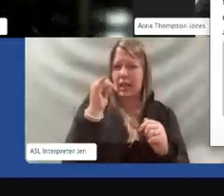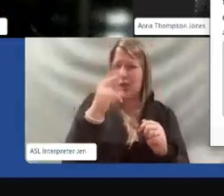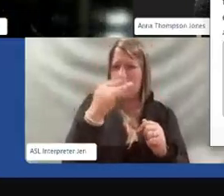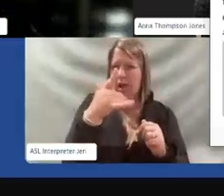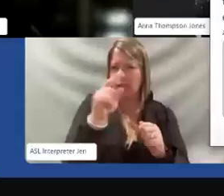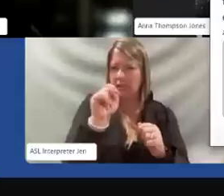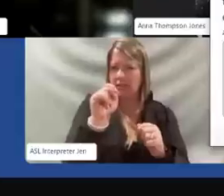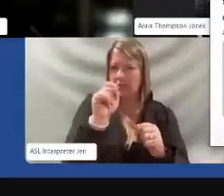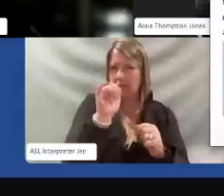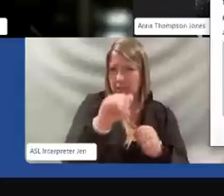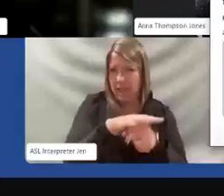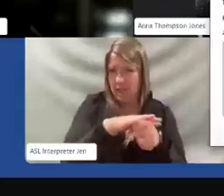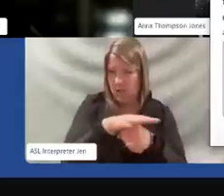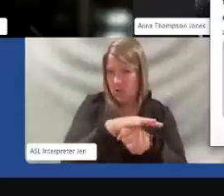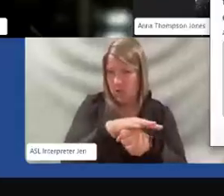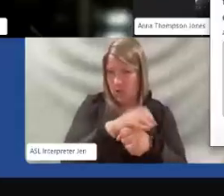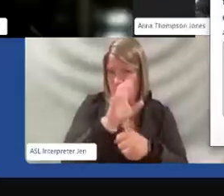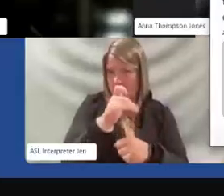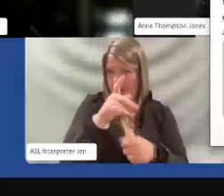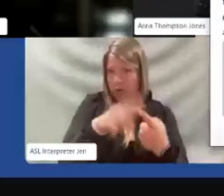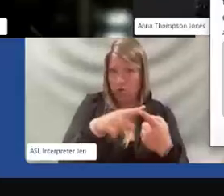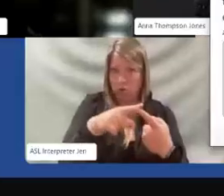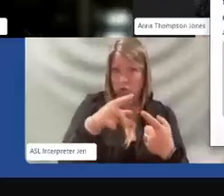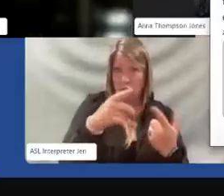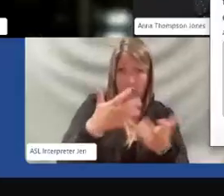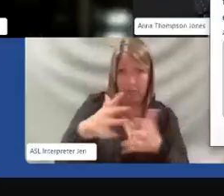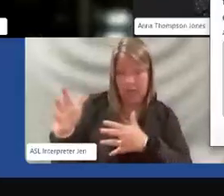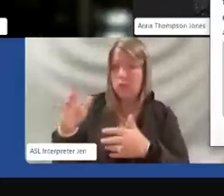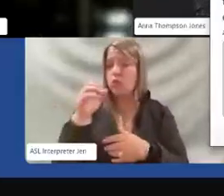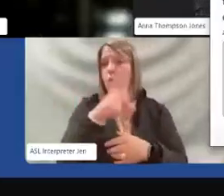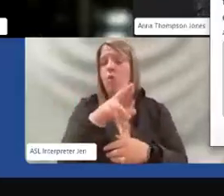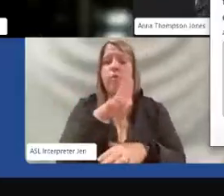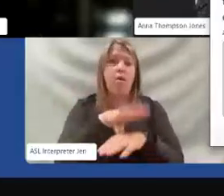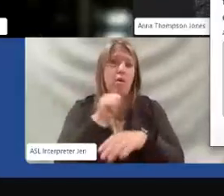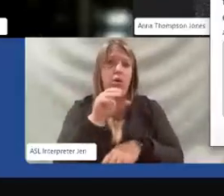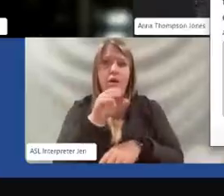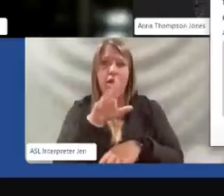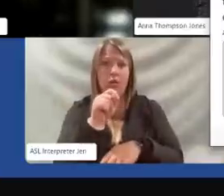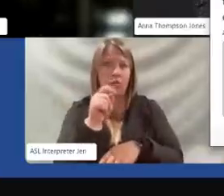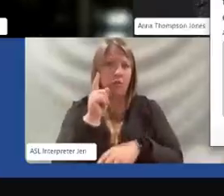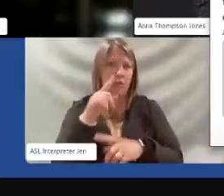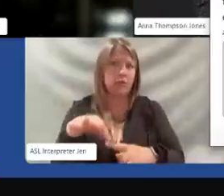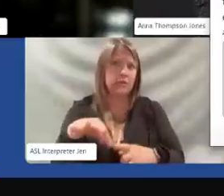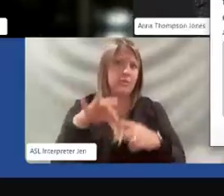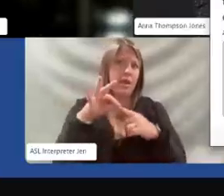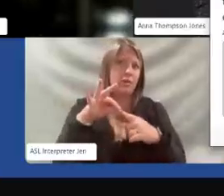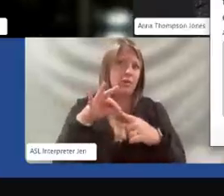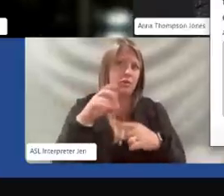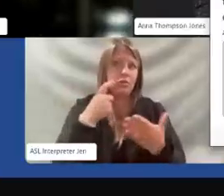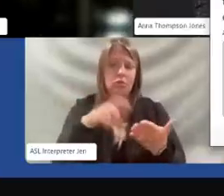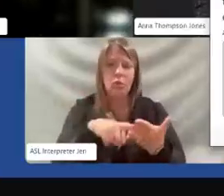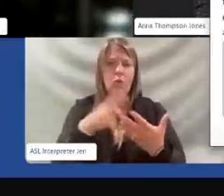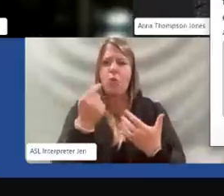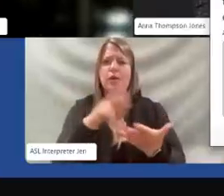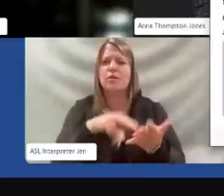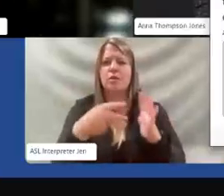those areas that are subject to further completion, or are they called out for special notice, or what is